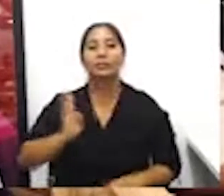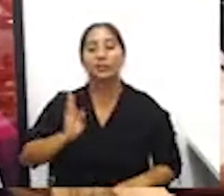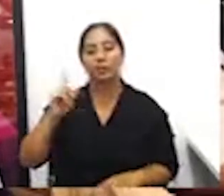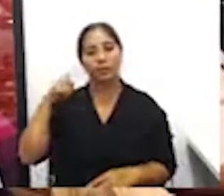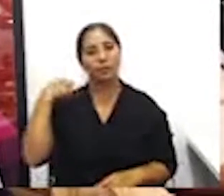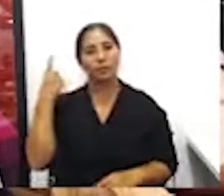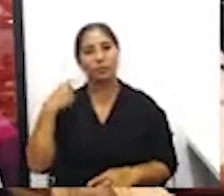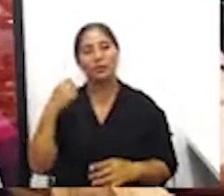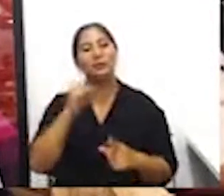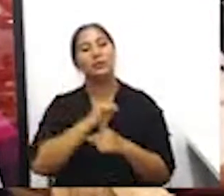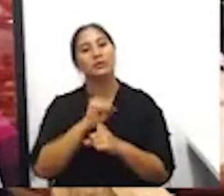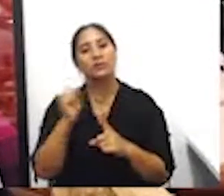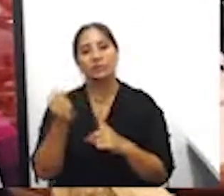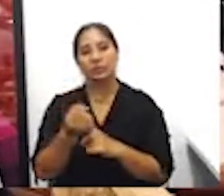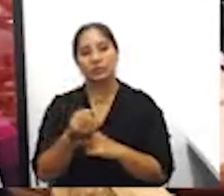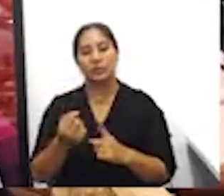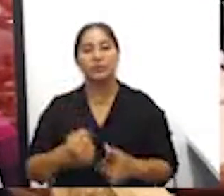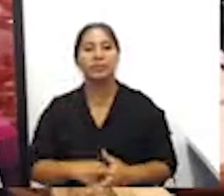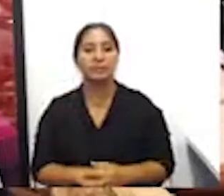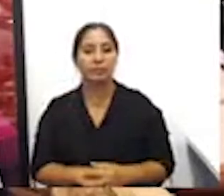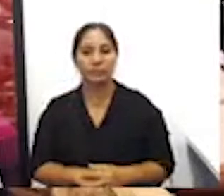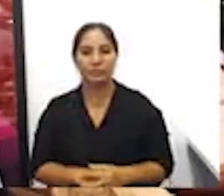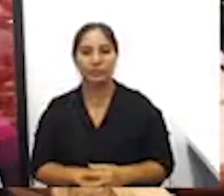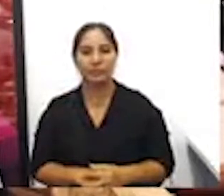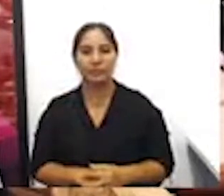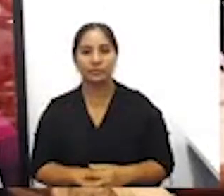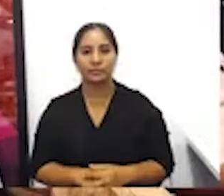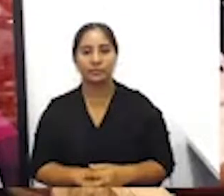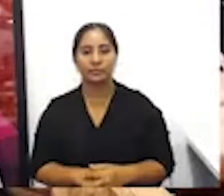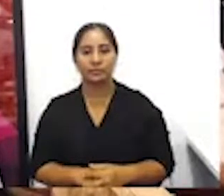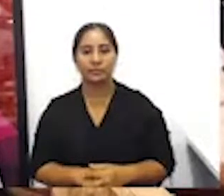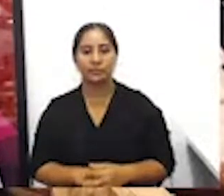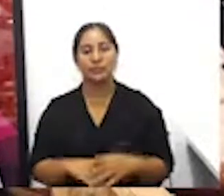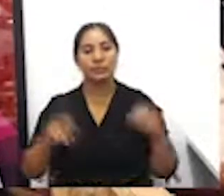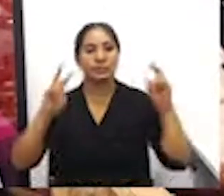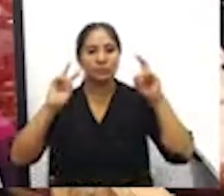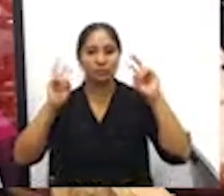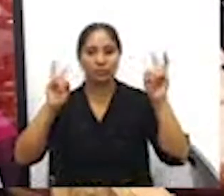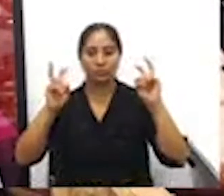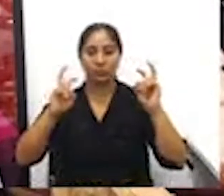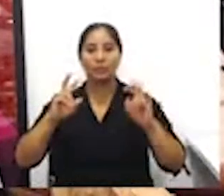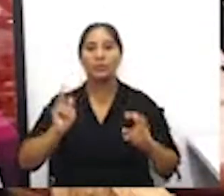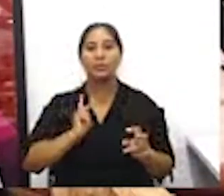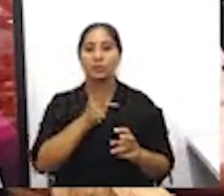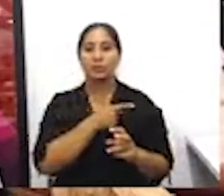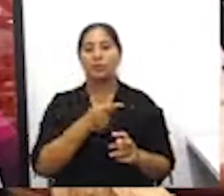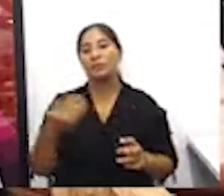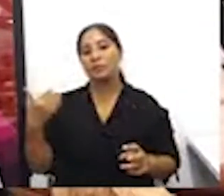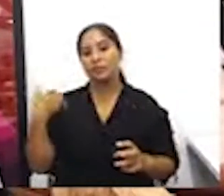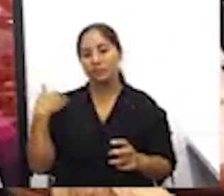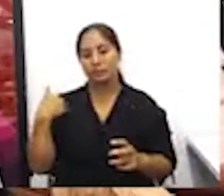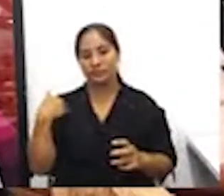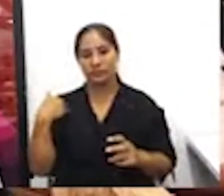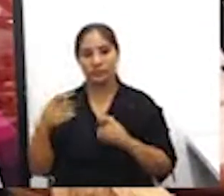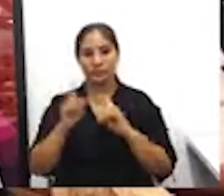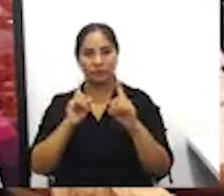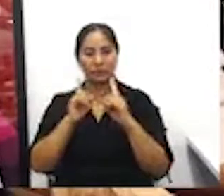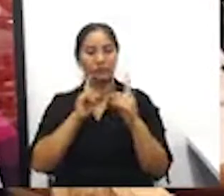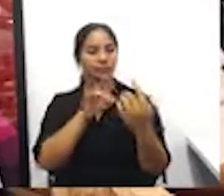One of the topic we are discussing it now is about encouraging women in the leadership positions. As we can